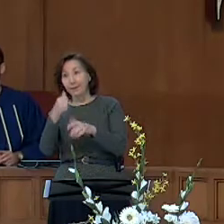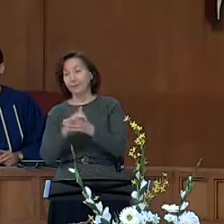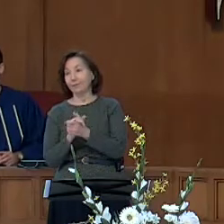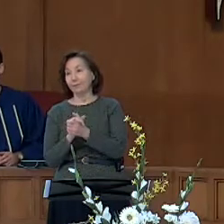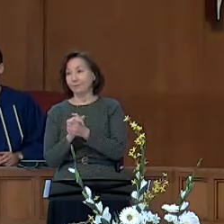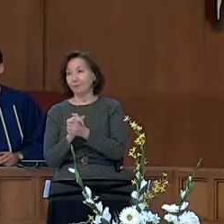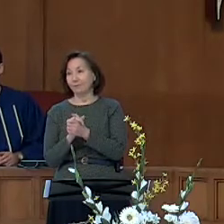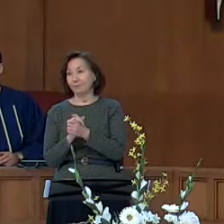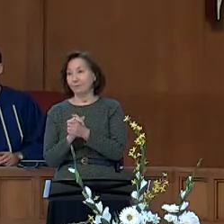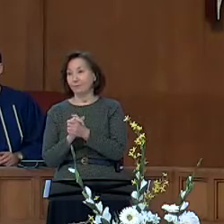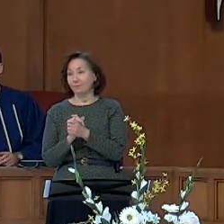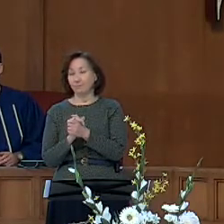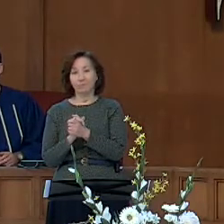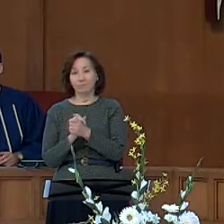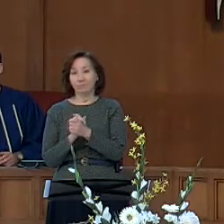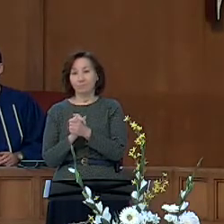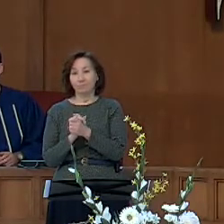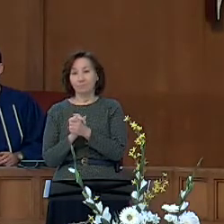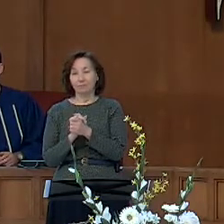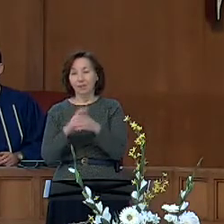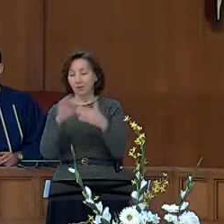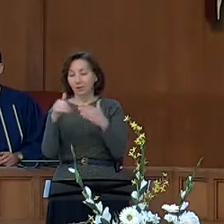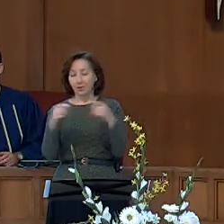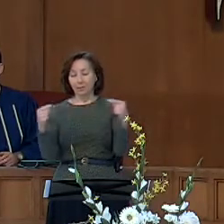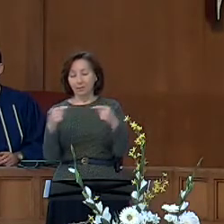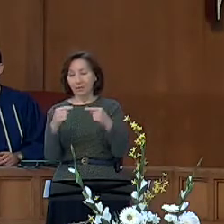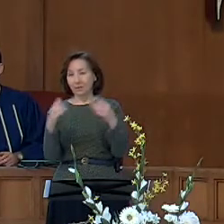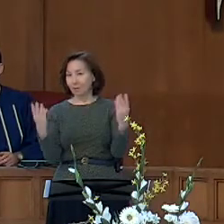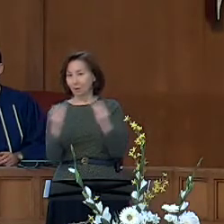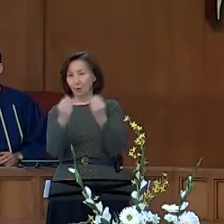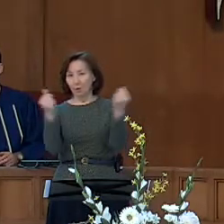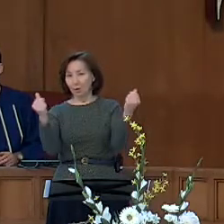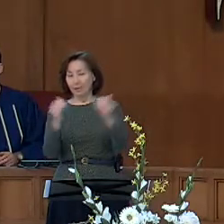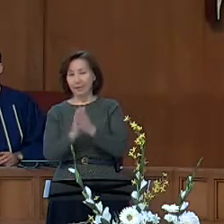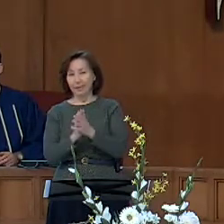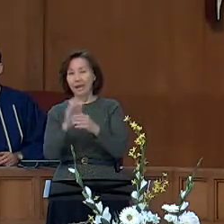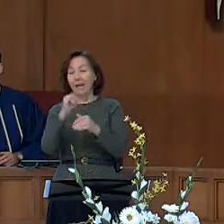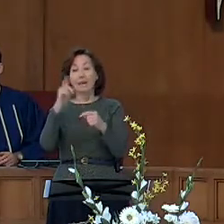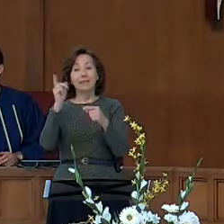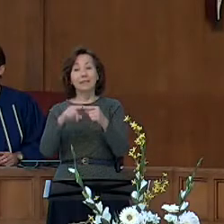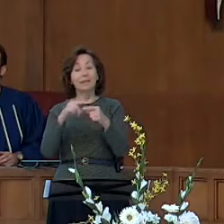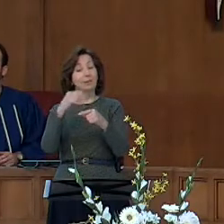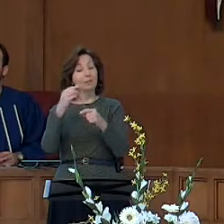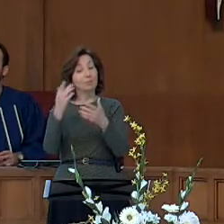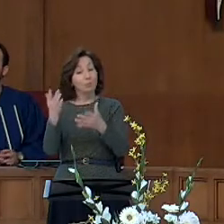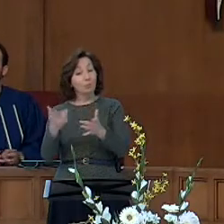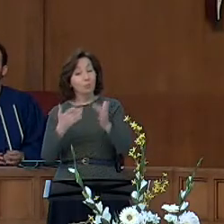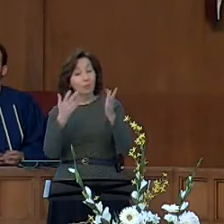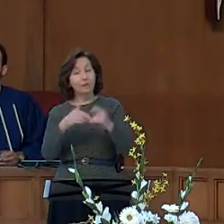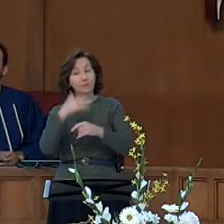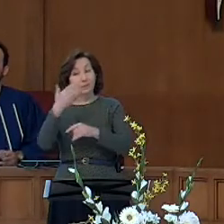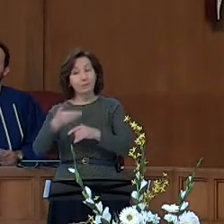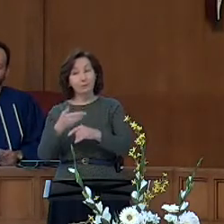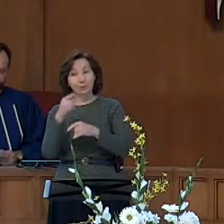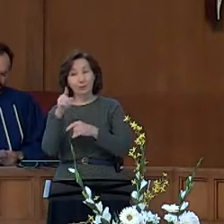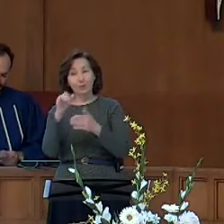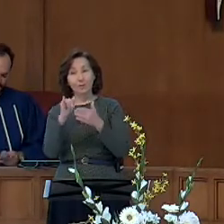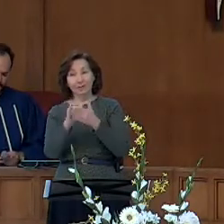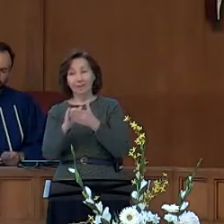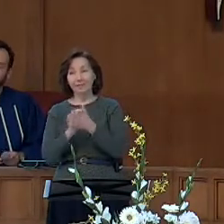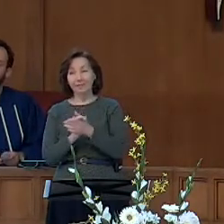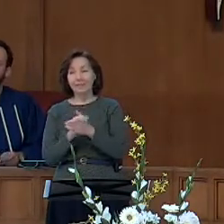like totally gone. I mean, as far as all the pain. So I can't wait to introduce that to you guys. It was just